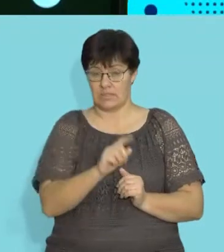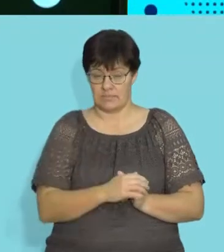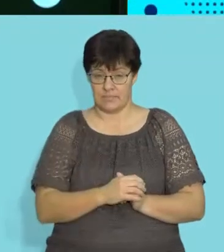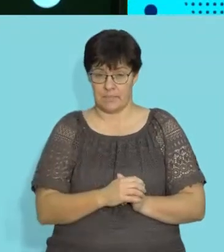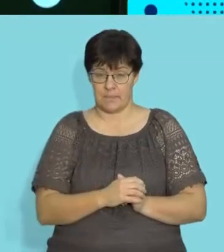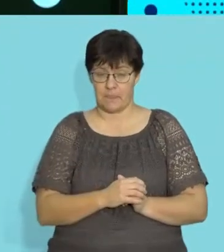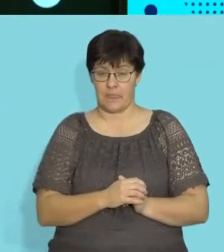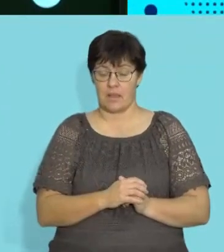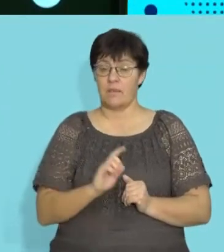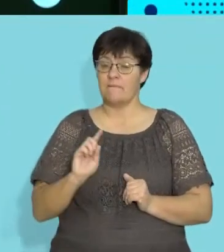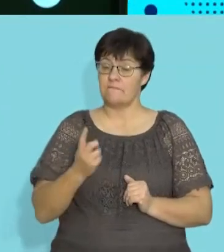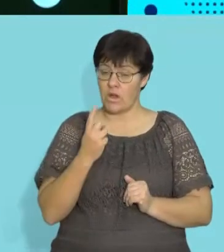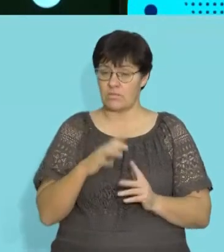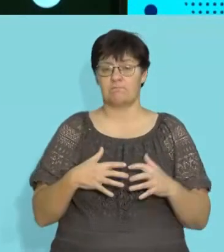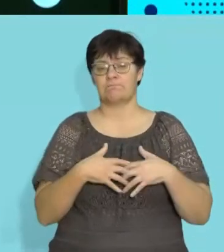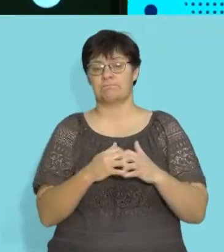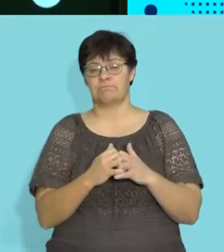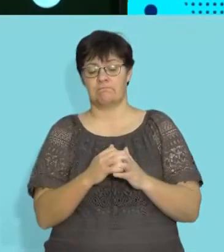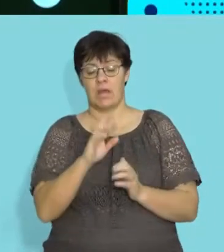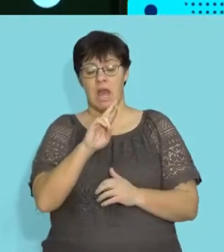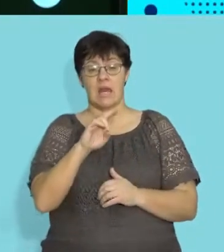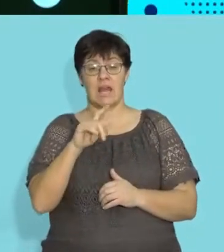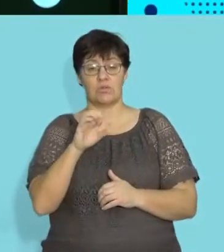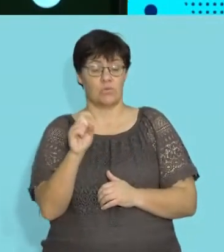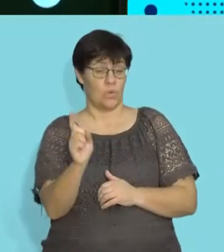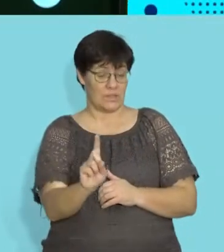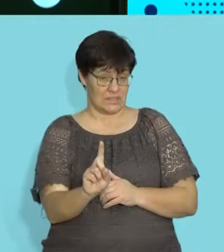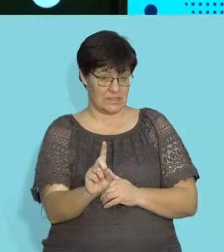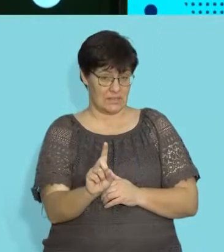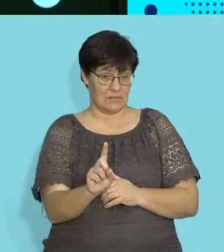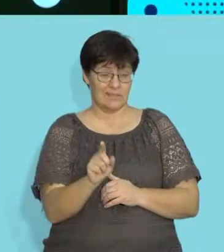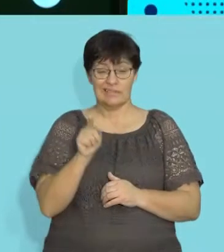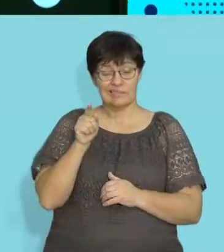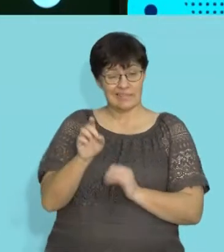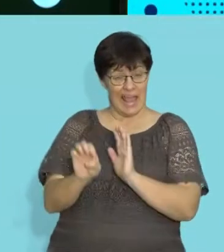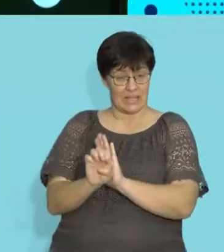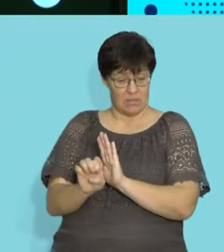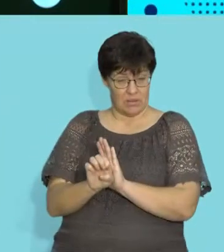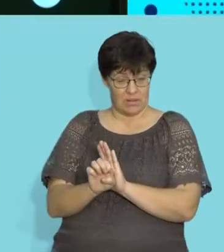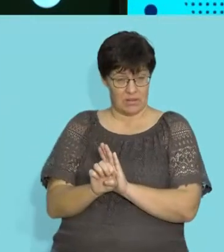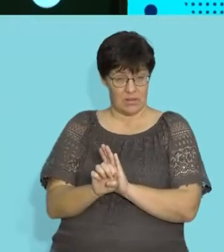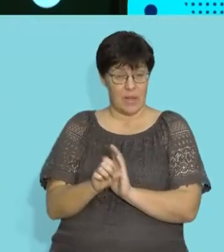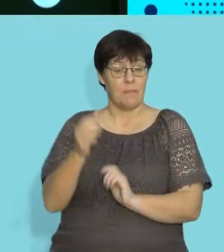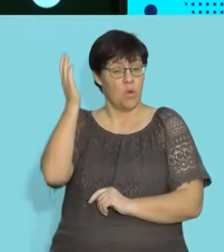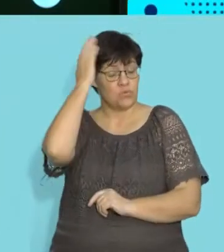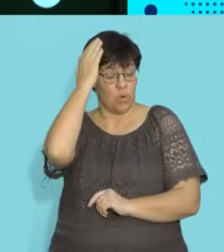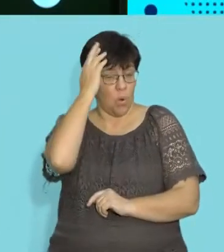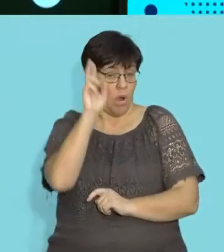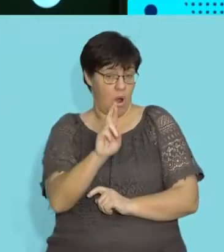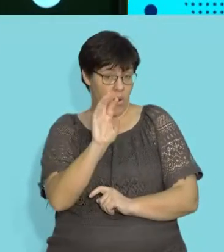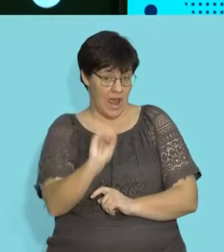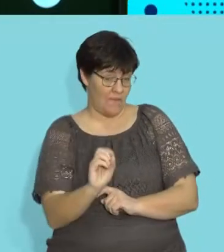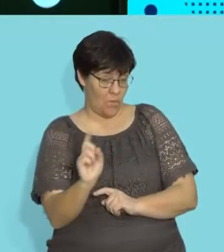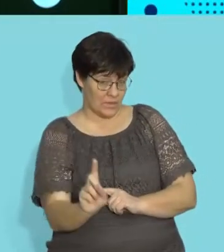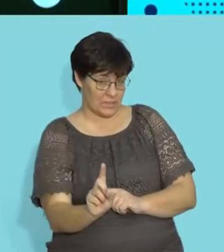means is that I need to first establish what the ratio is in the example behind me. Once I know what